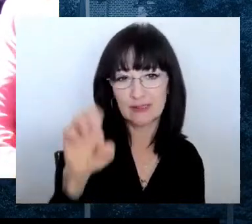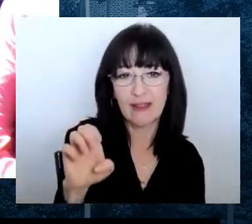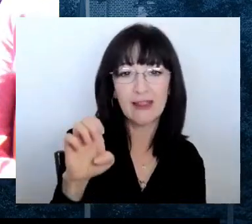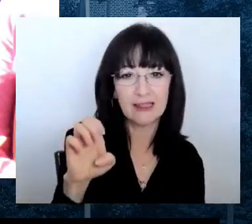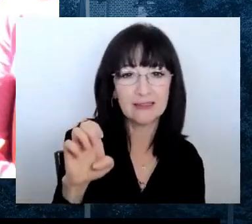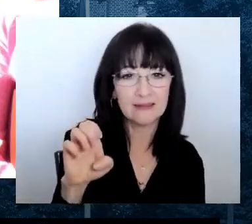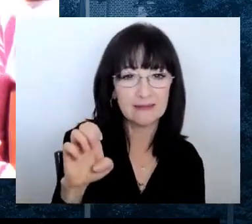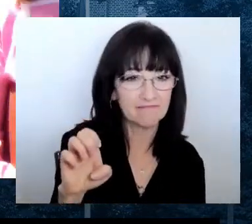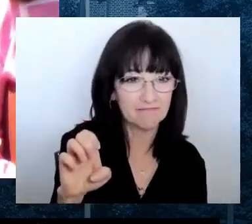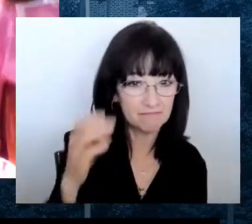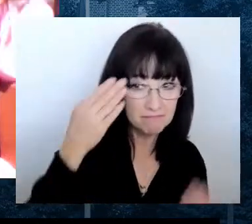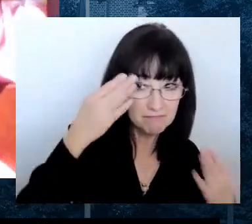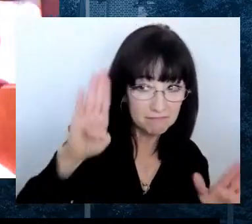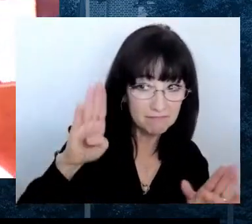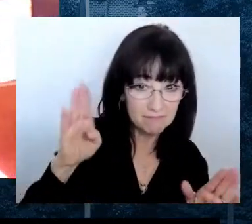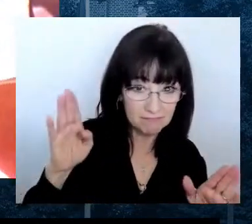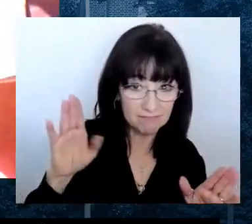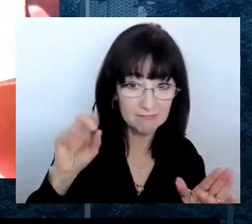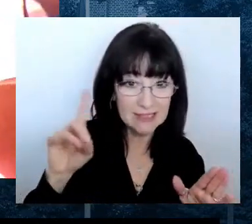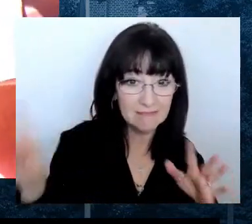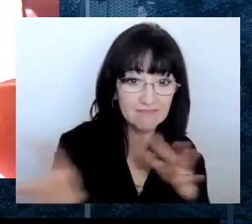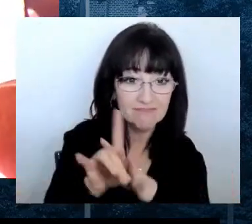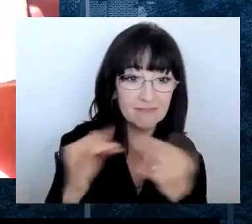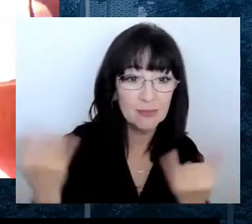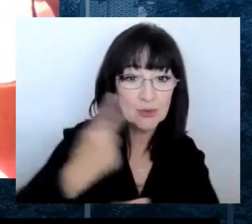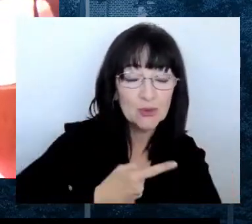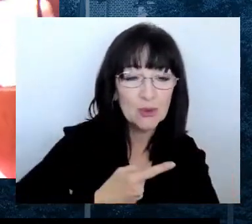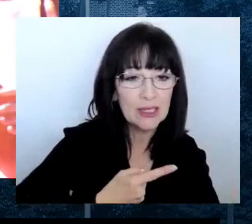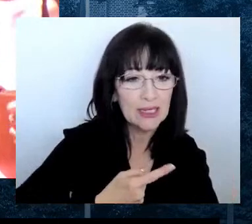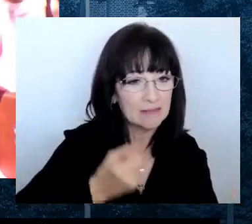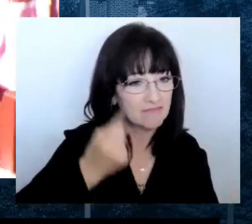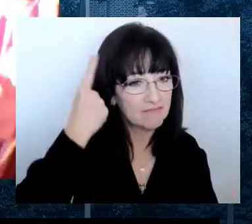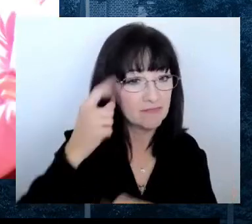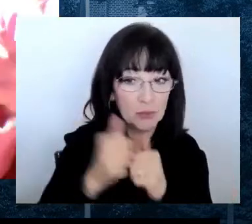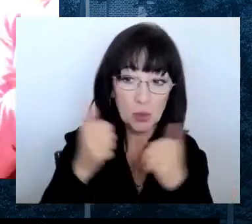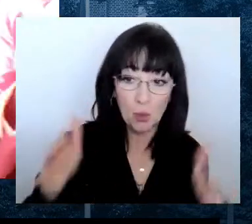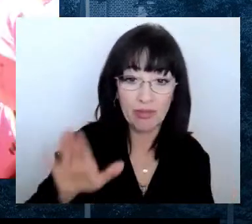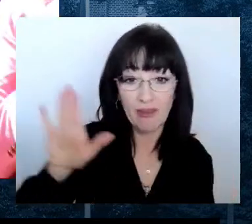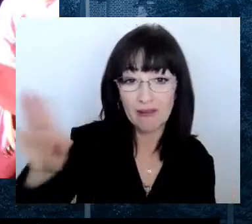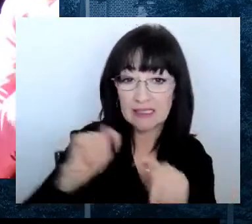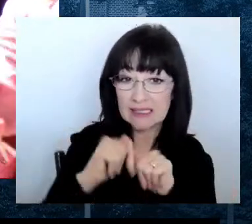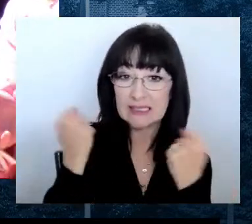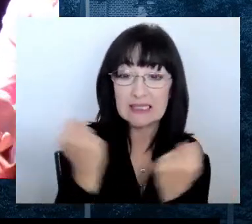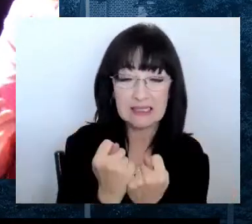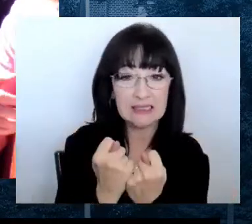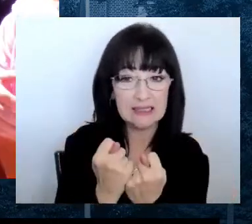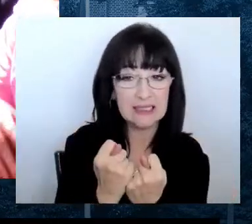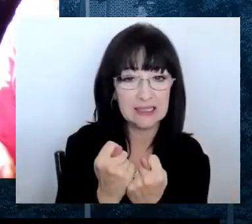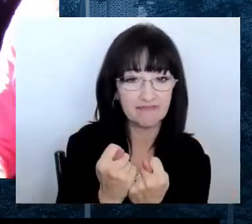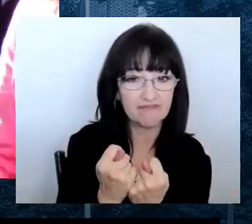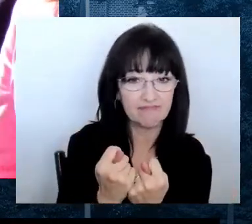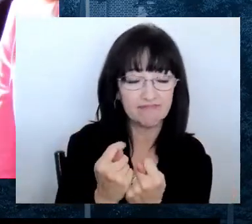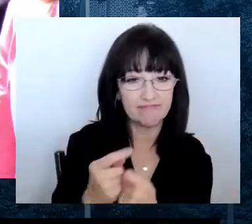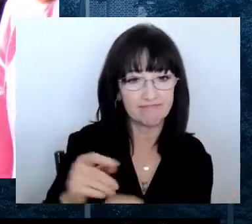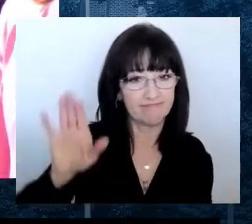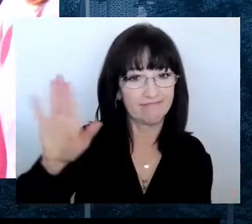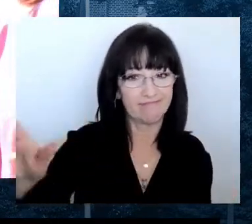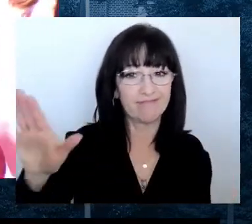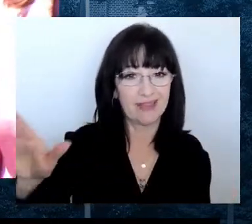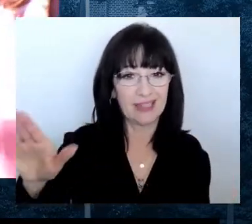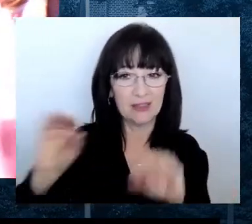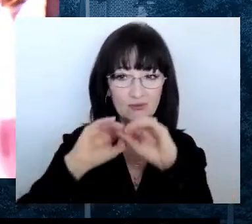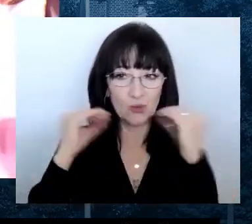either, but without him and his team, all the infrastructure we need doesn't get done.